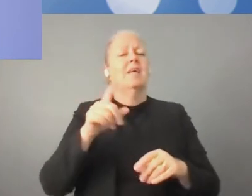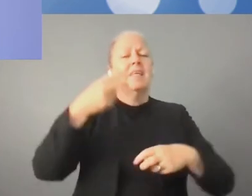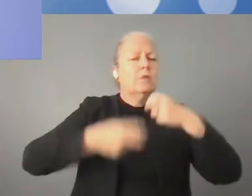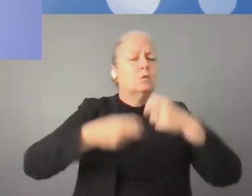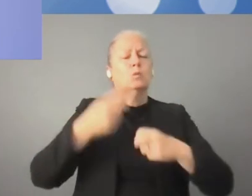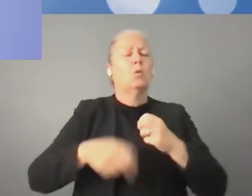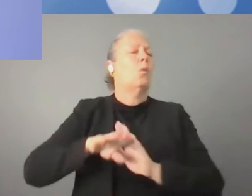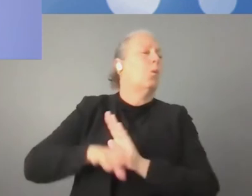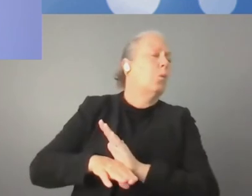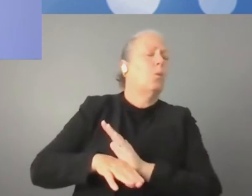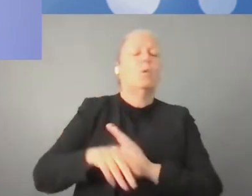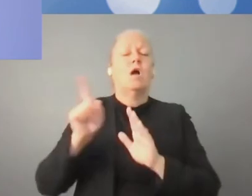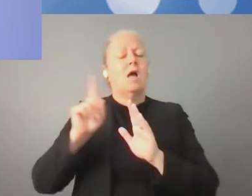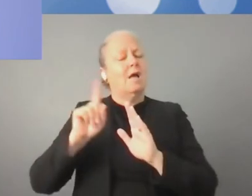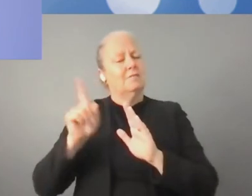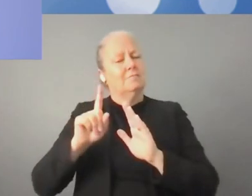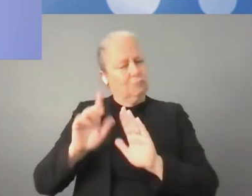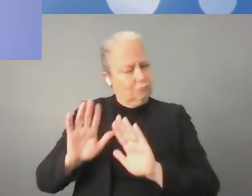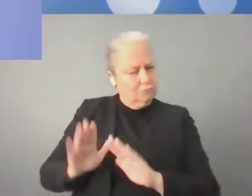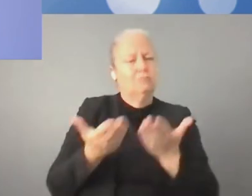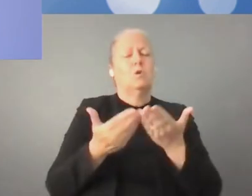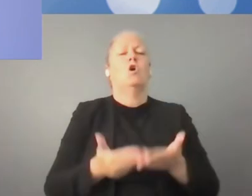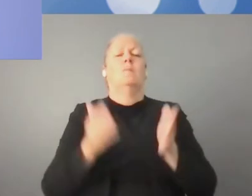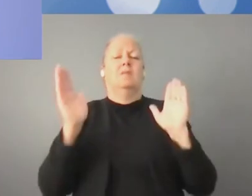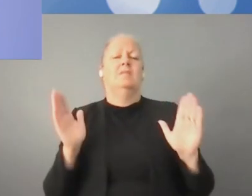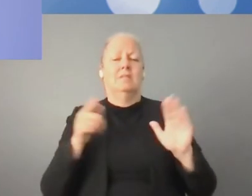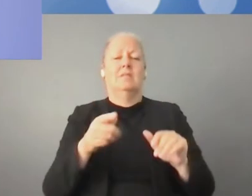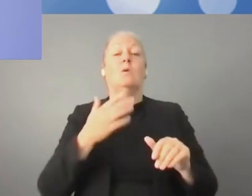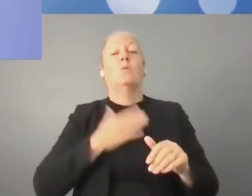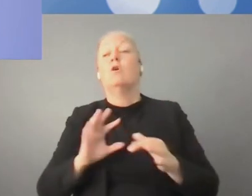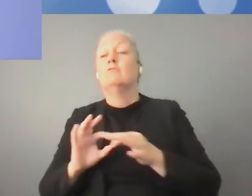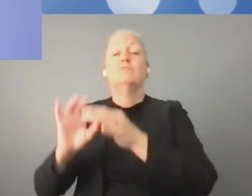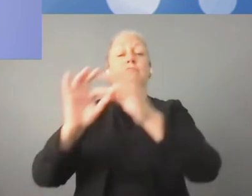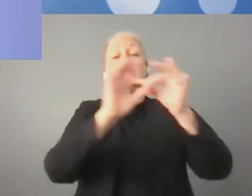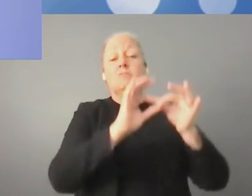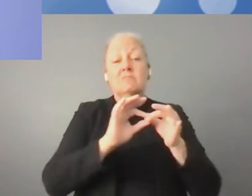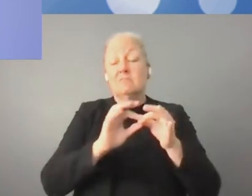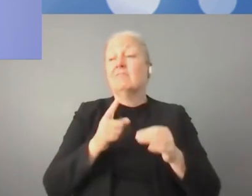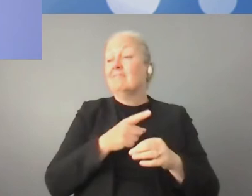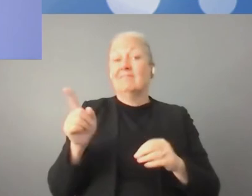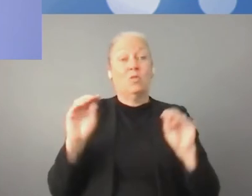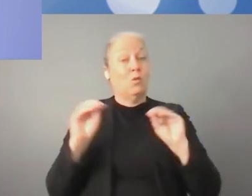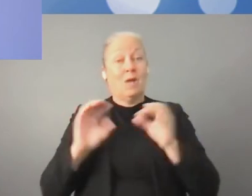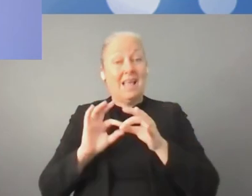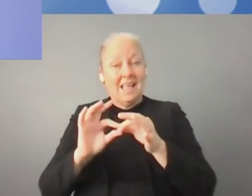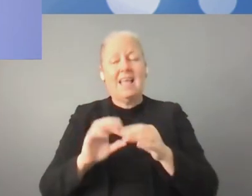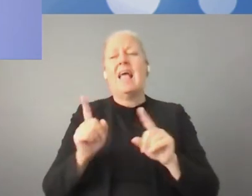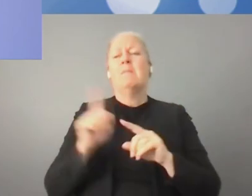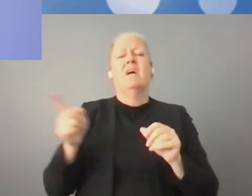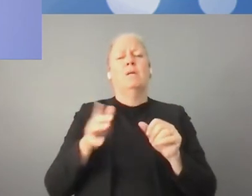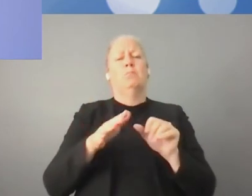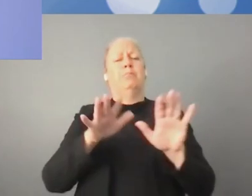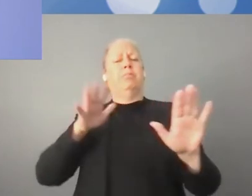reaffirming the fundamental commitment to connecting the unconnected and leaving no one behind avoiding the